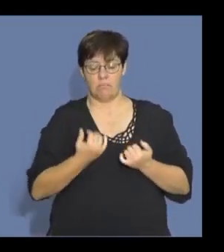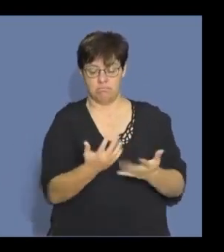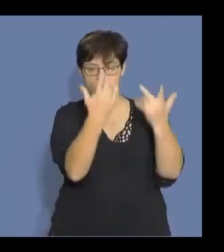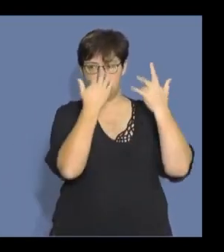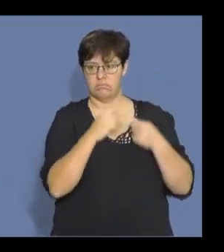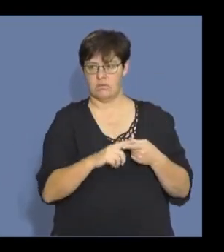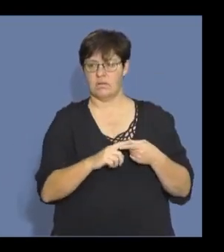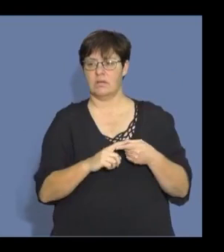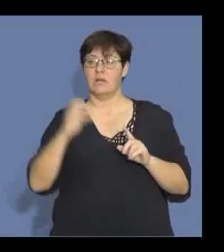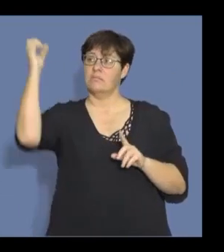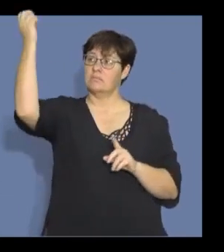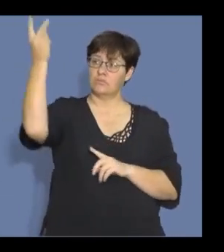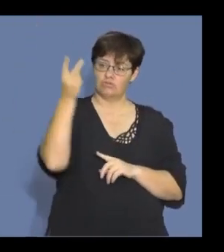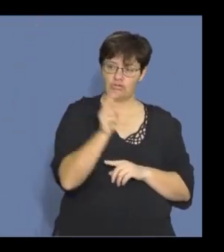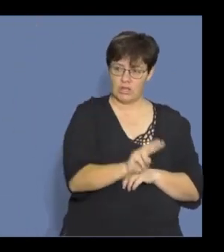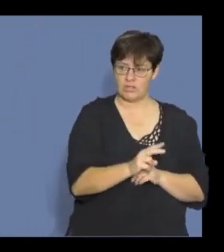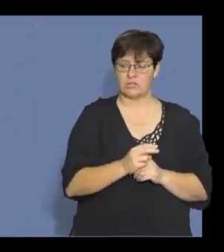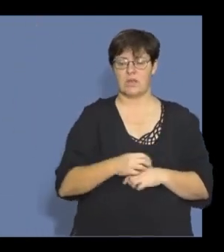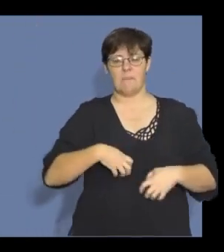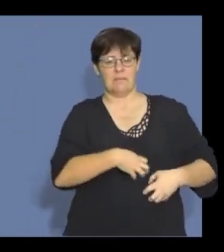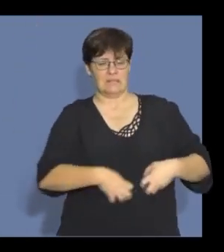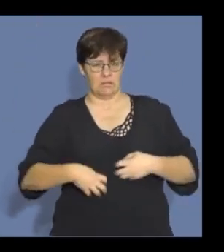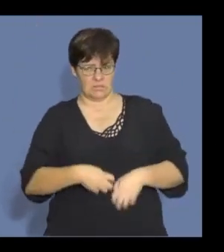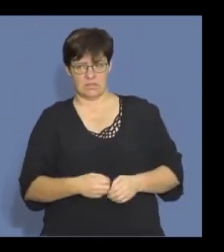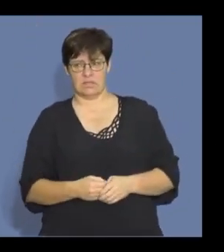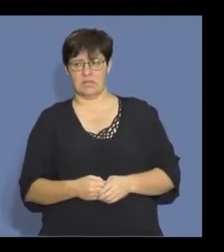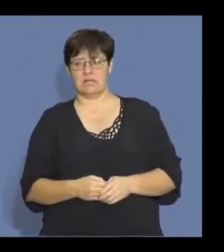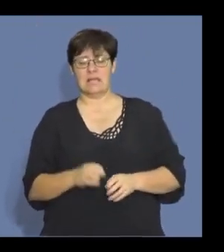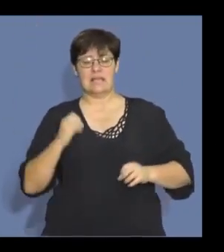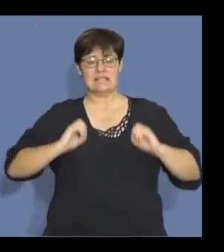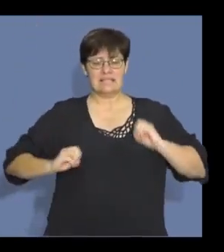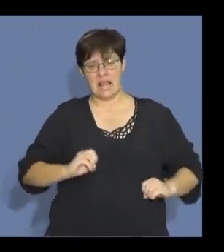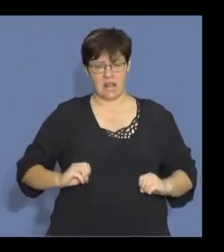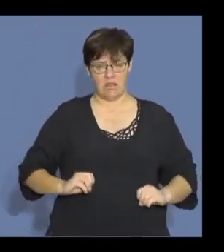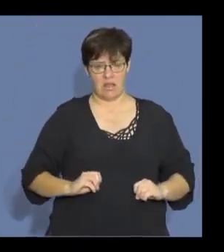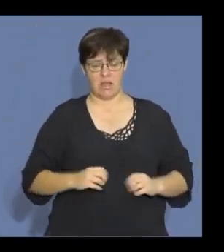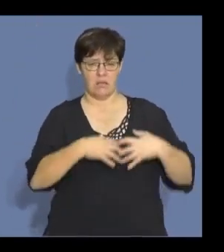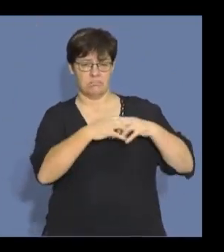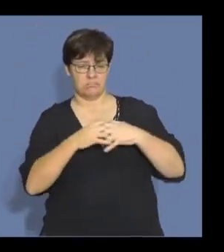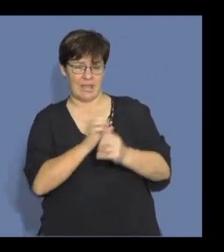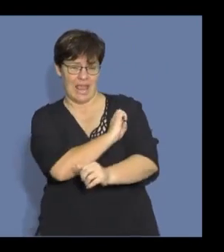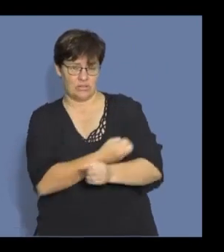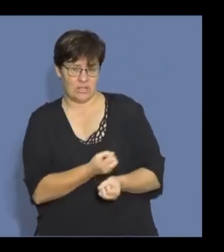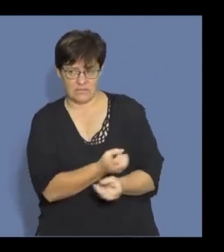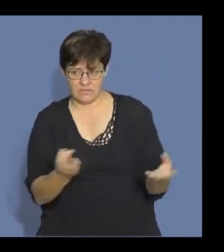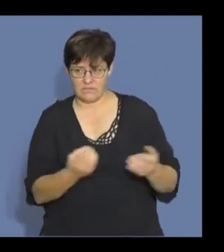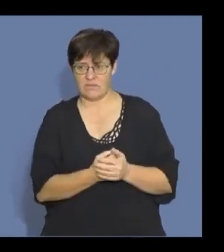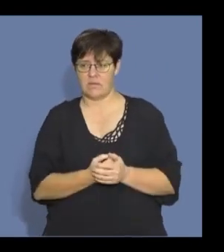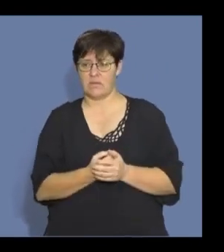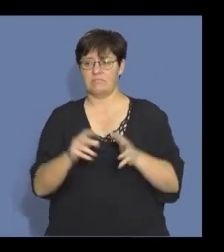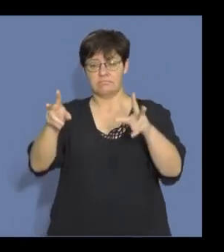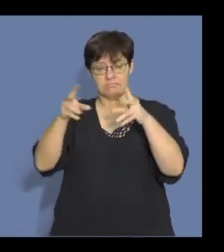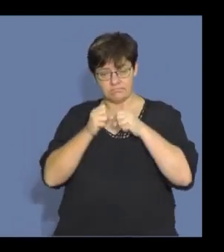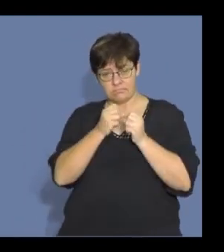photosynthesis, metabolism, cellular respiration, precipitation, and the process